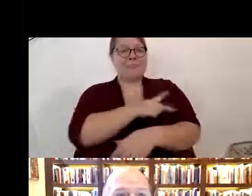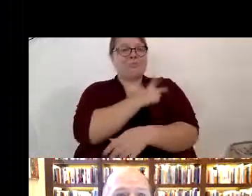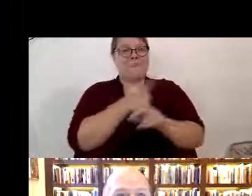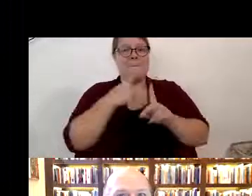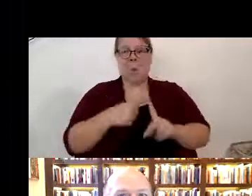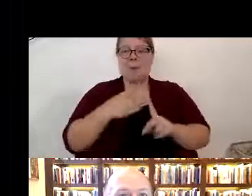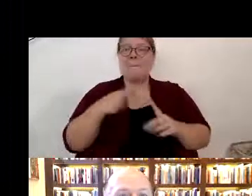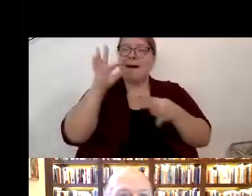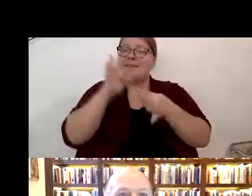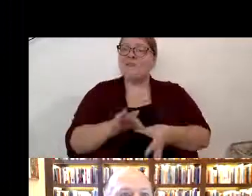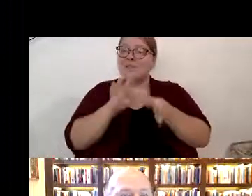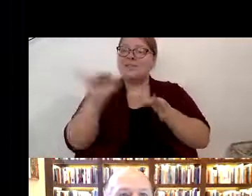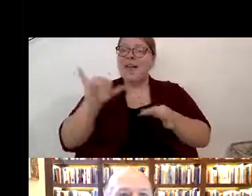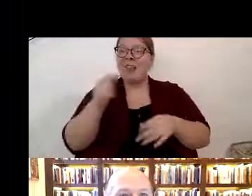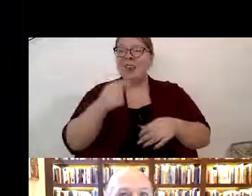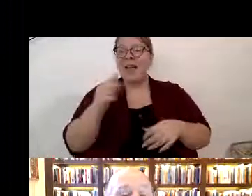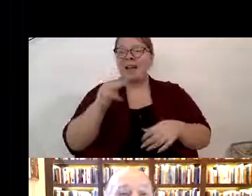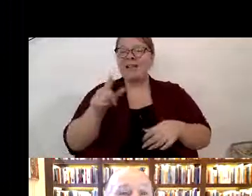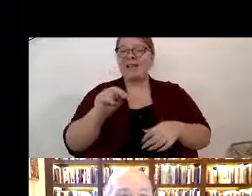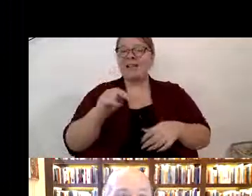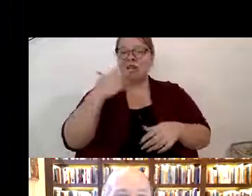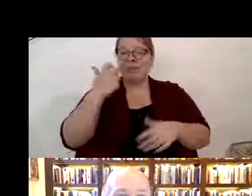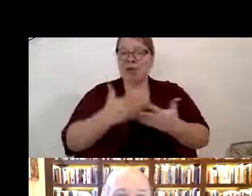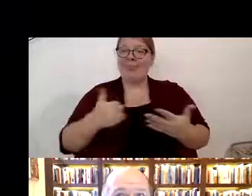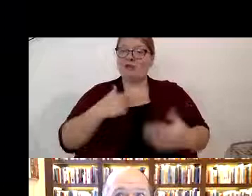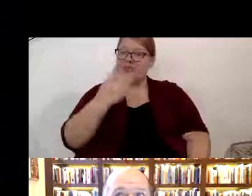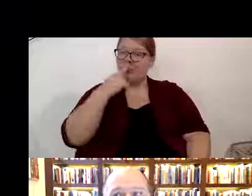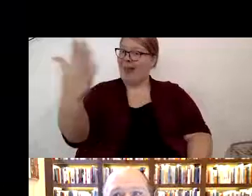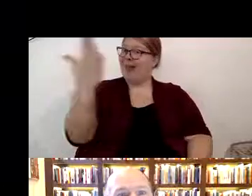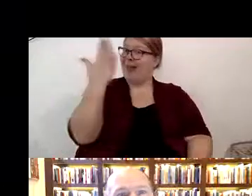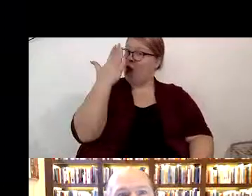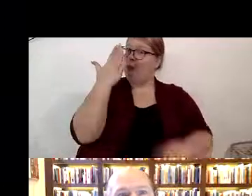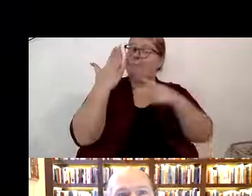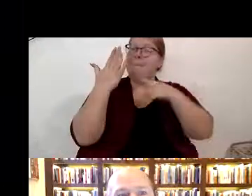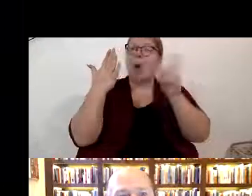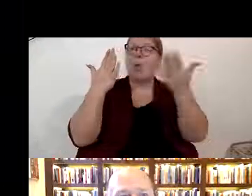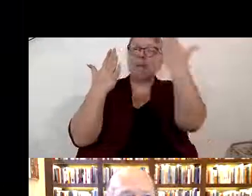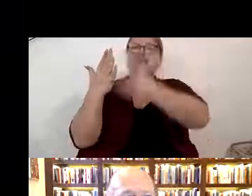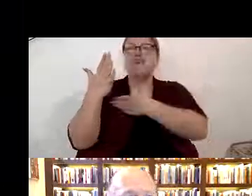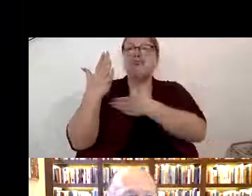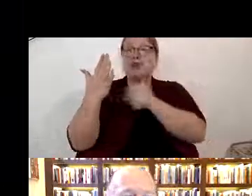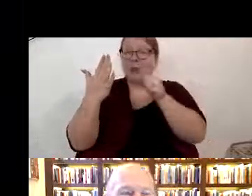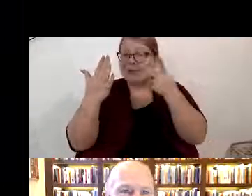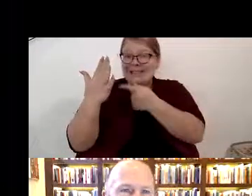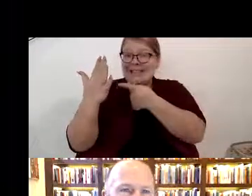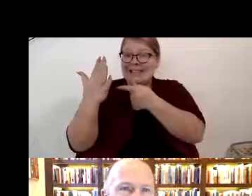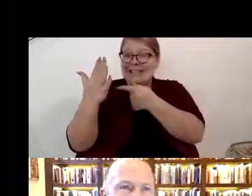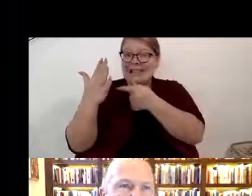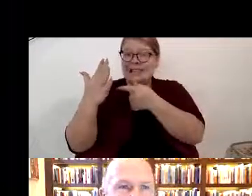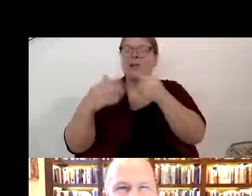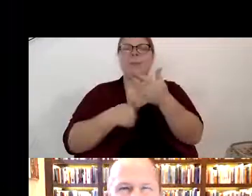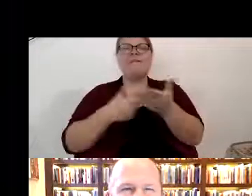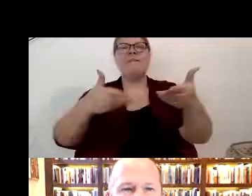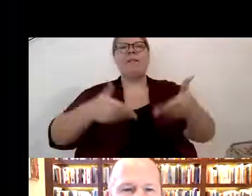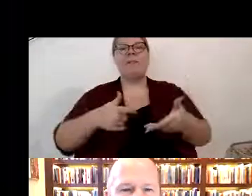There are some things that are kind of right in front of us, but we're not seeing them. And I ask them and I invite them as we take this journey through